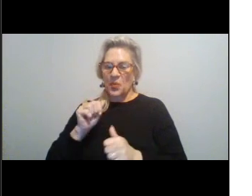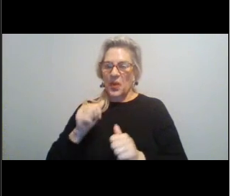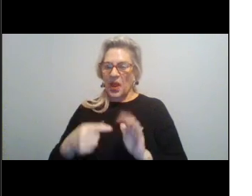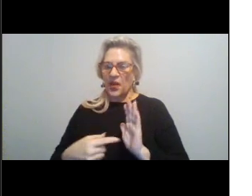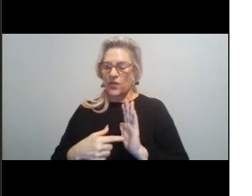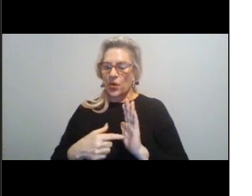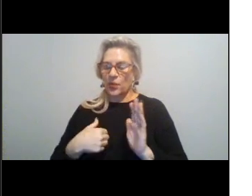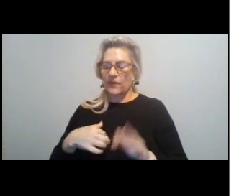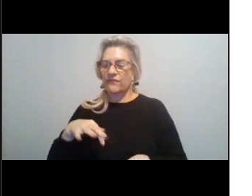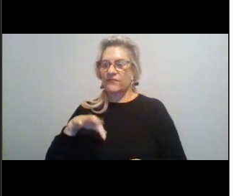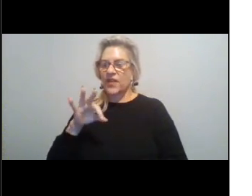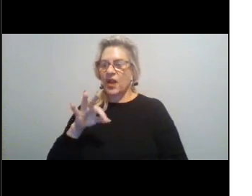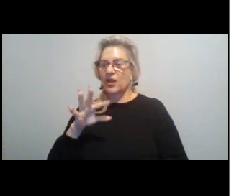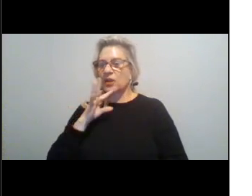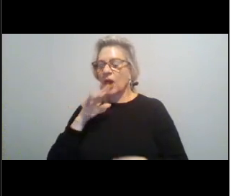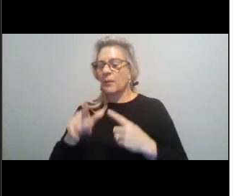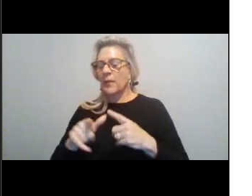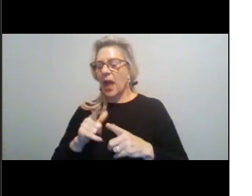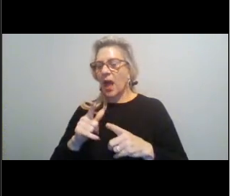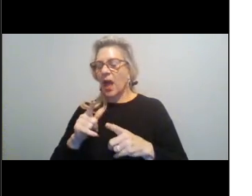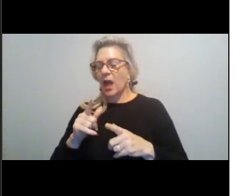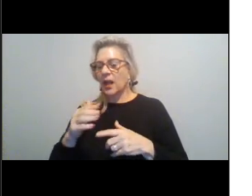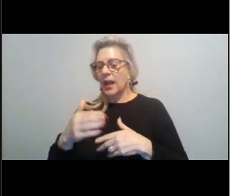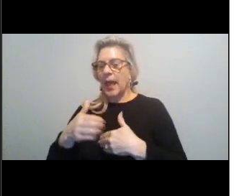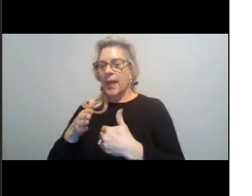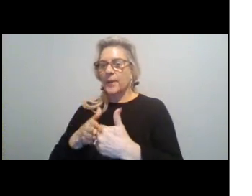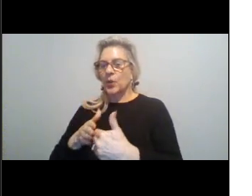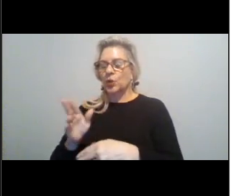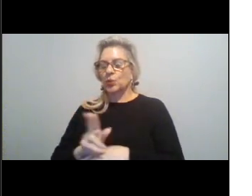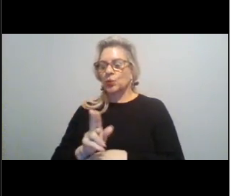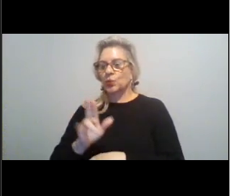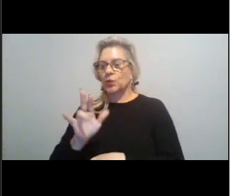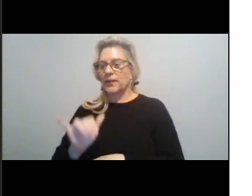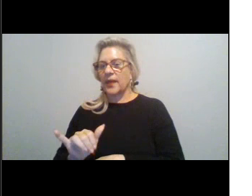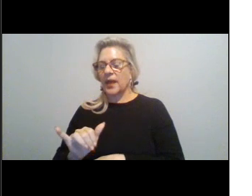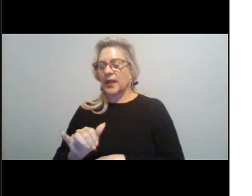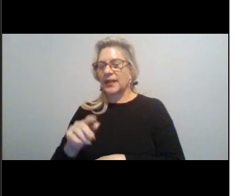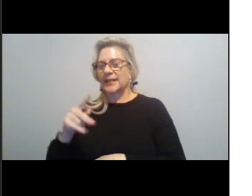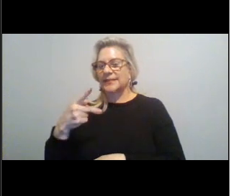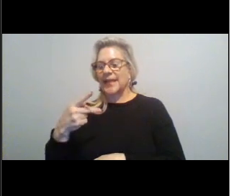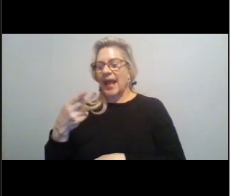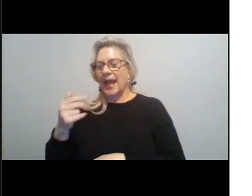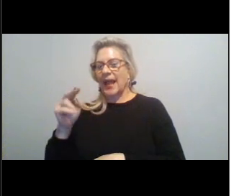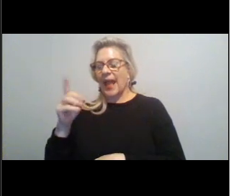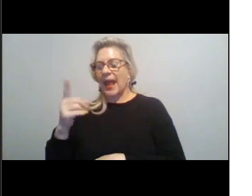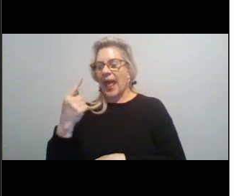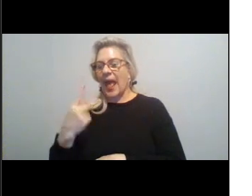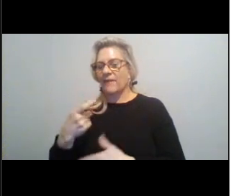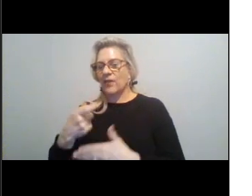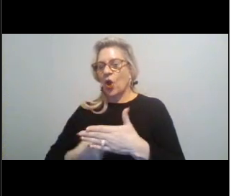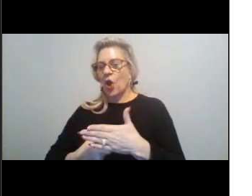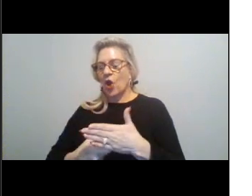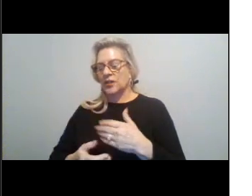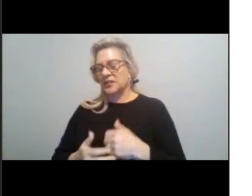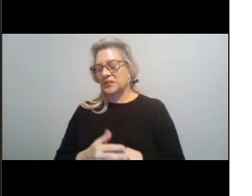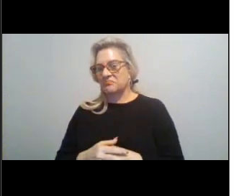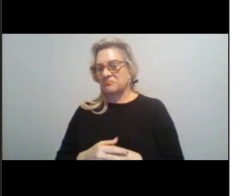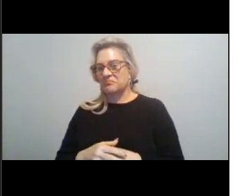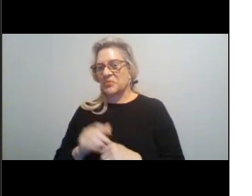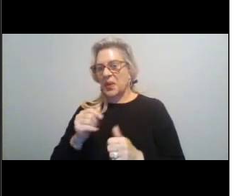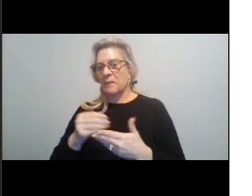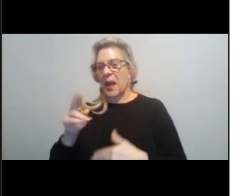out from talking to users of the neighborhood electric vehicles that the secondhand market is half price and they're available.